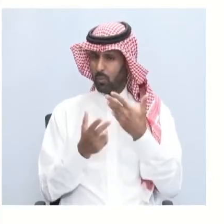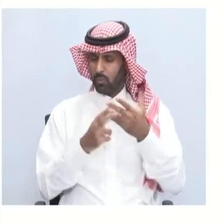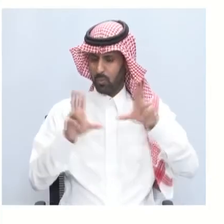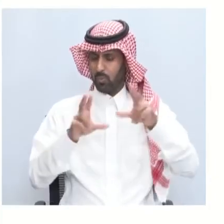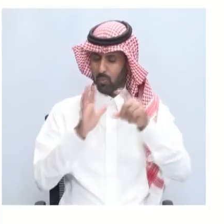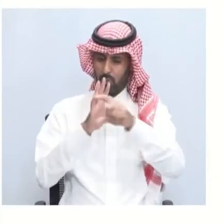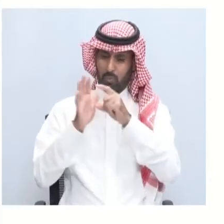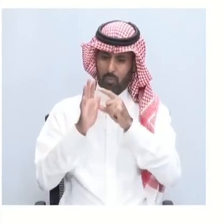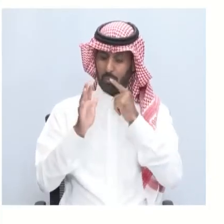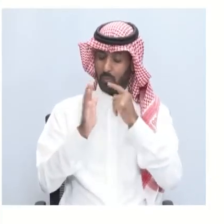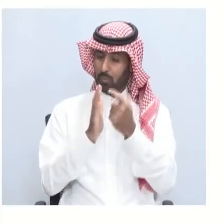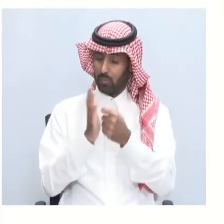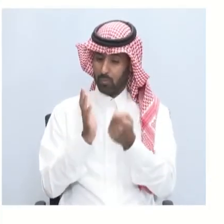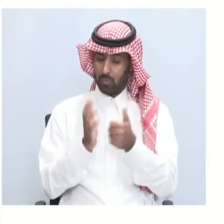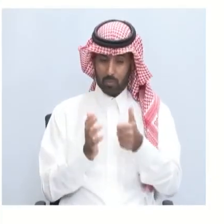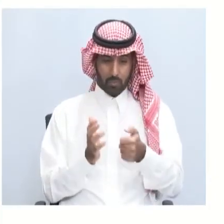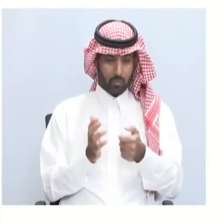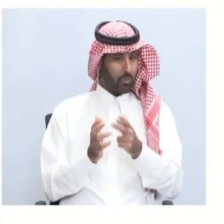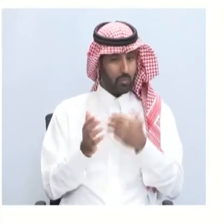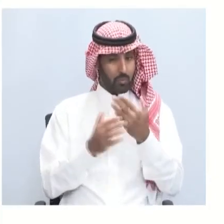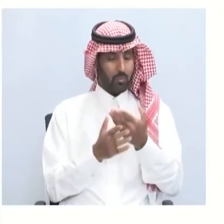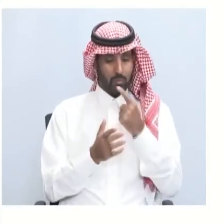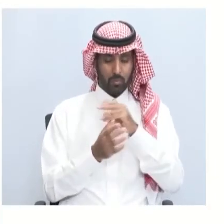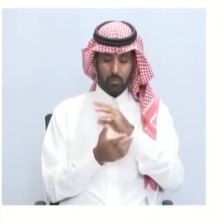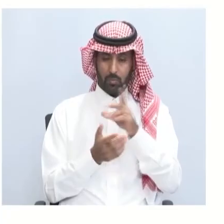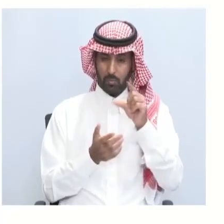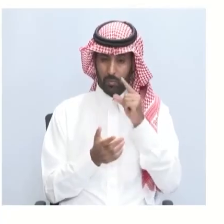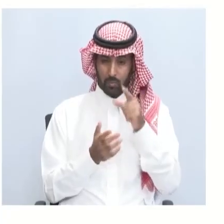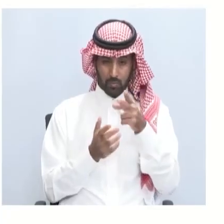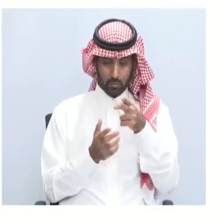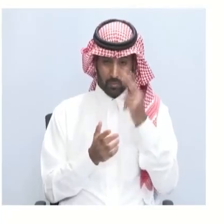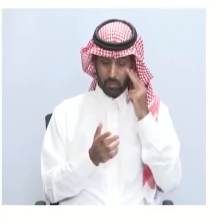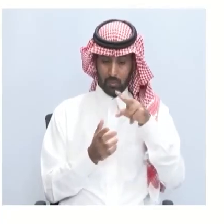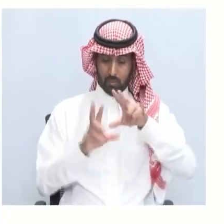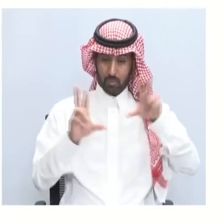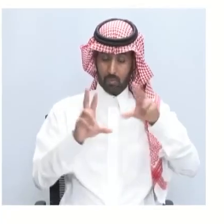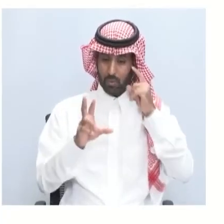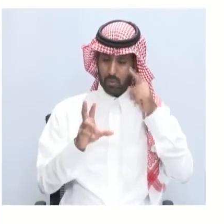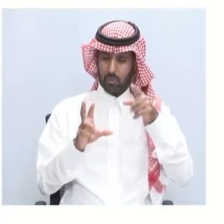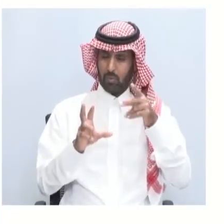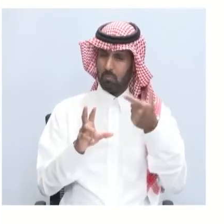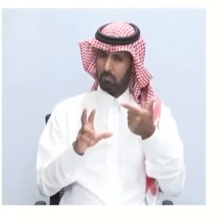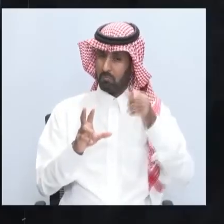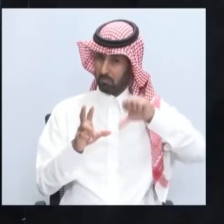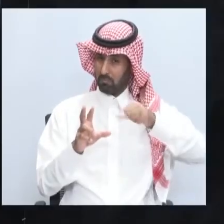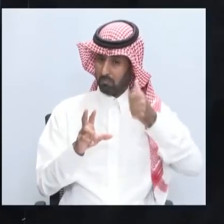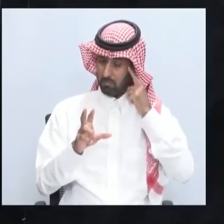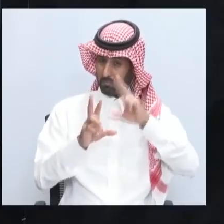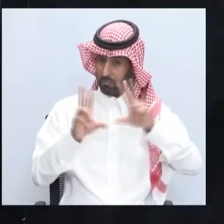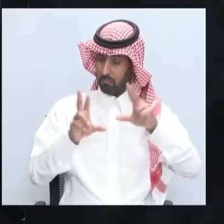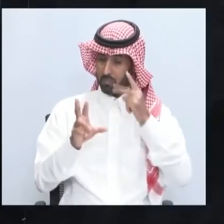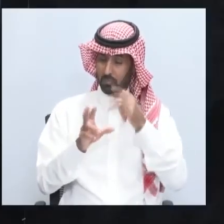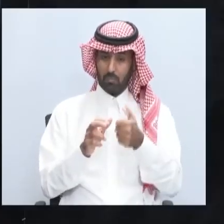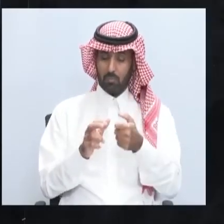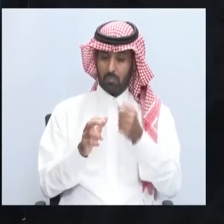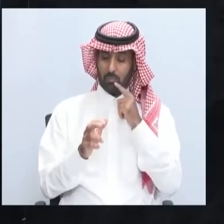title. Then write a brief description of the program. So create your own idea for a TV program. Is